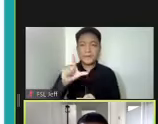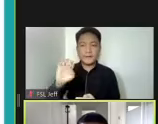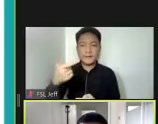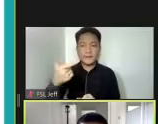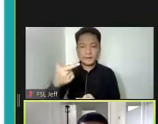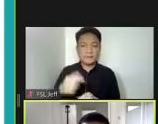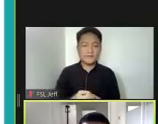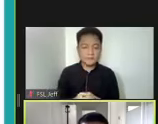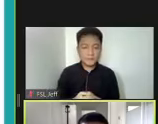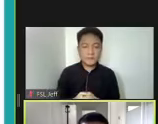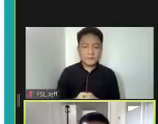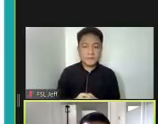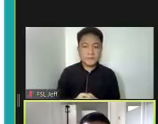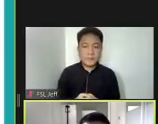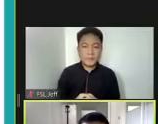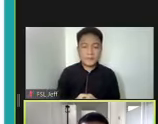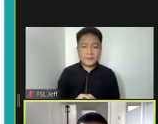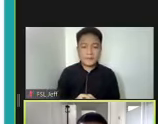Next slide,